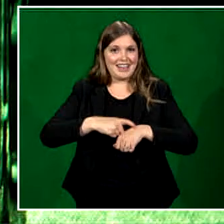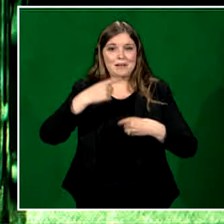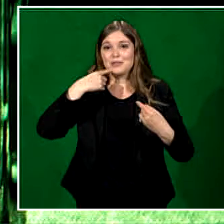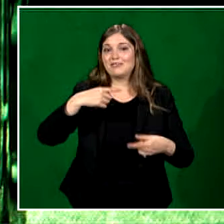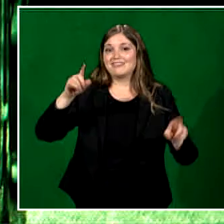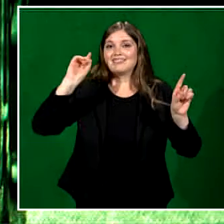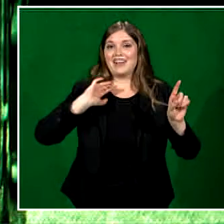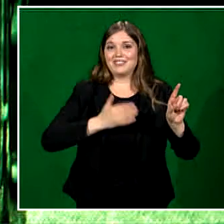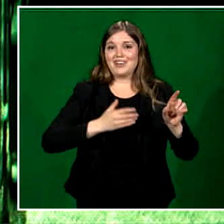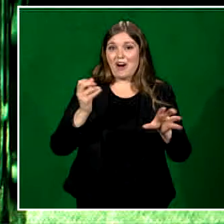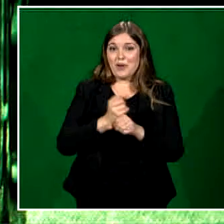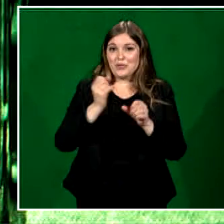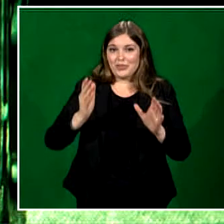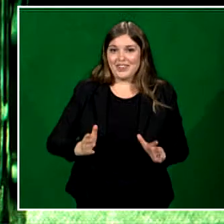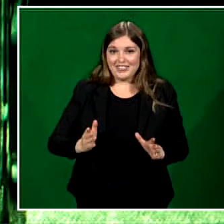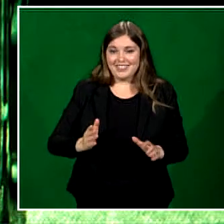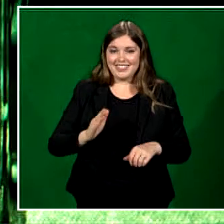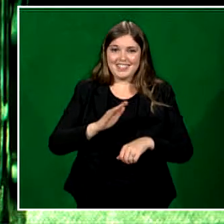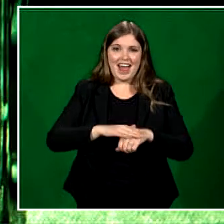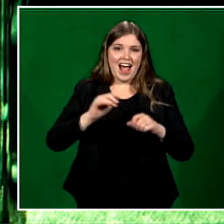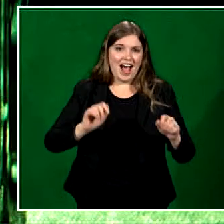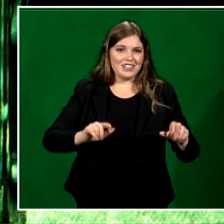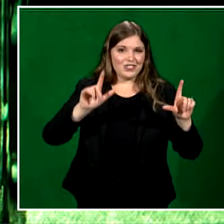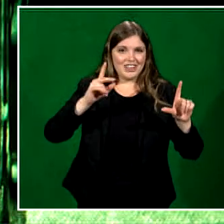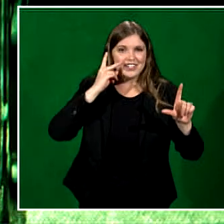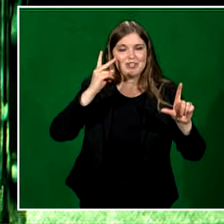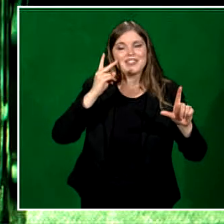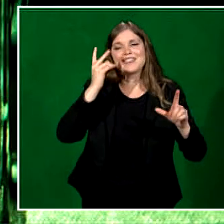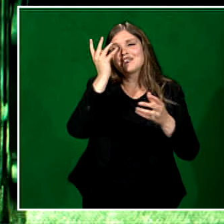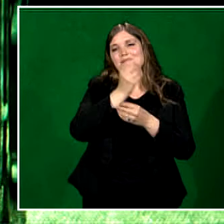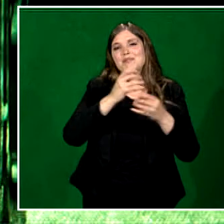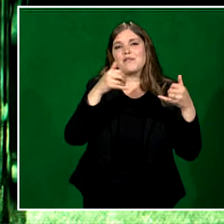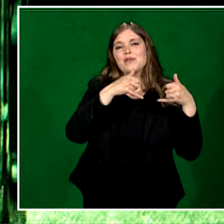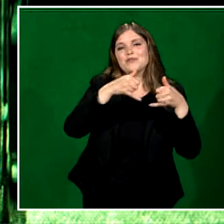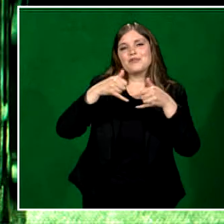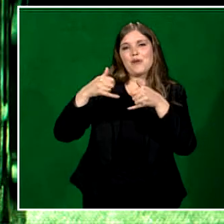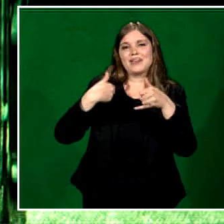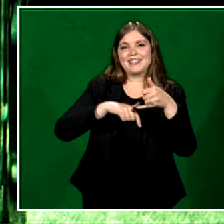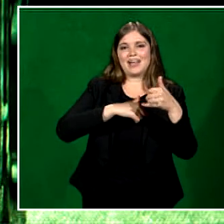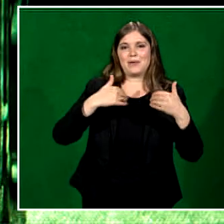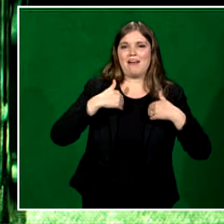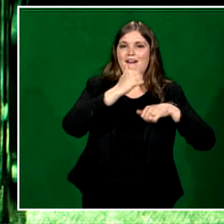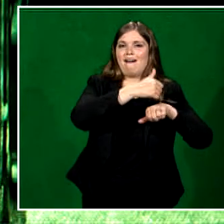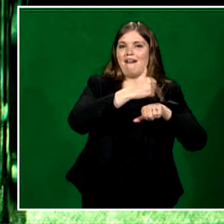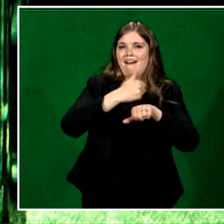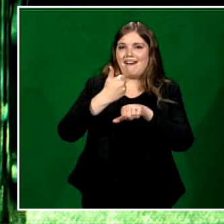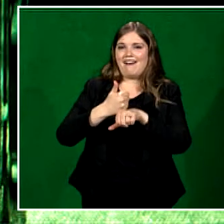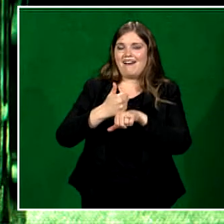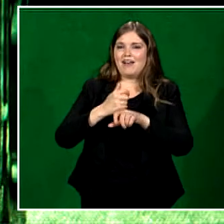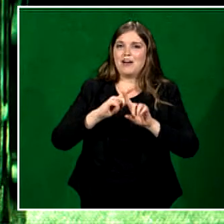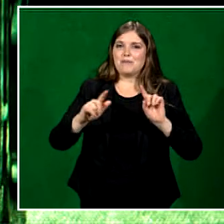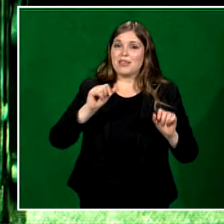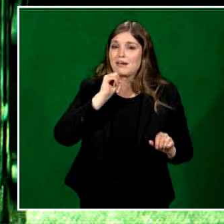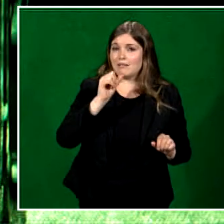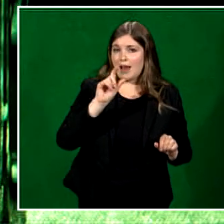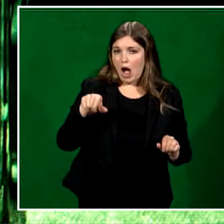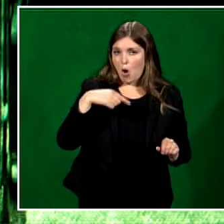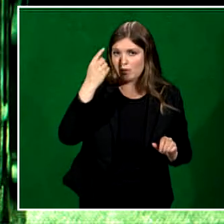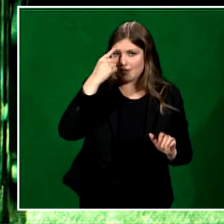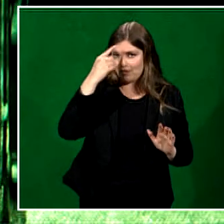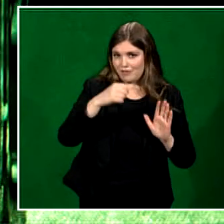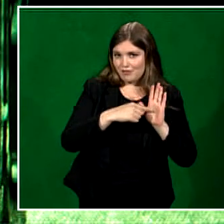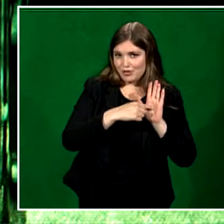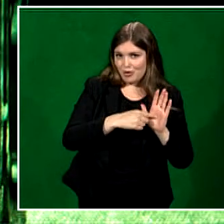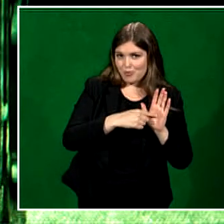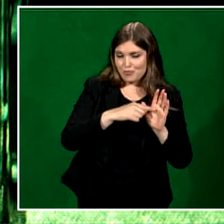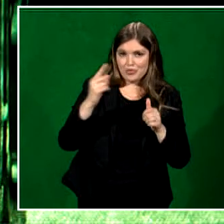winners. On screen, you'll see the beautiful trophies that we have in place, but they aren't just for show.